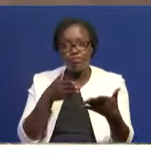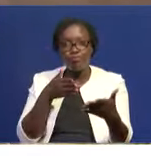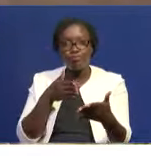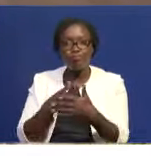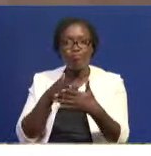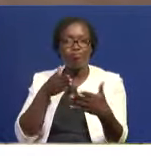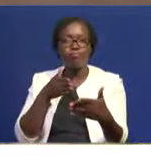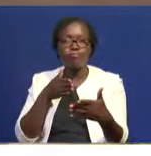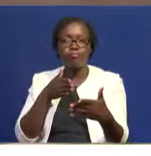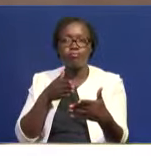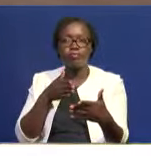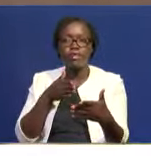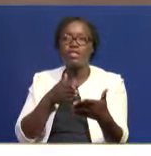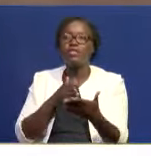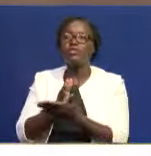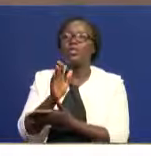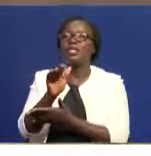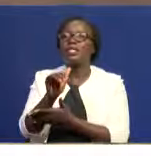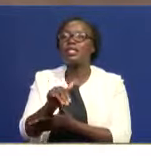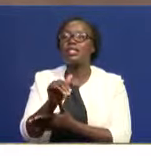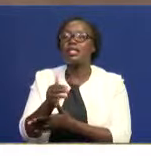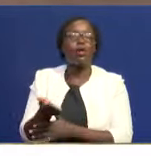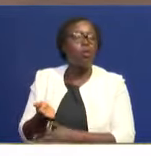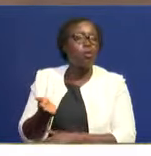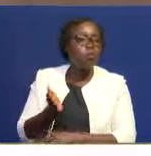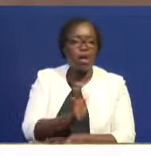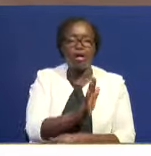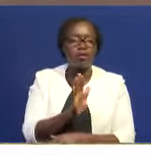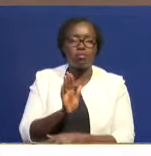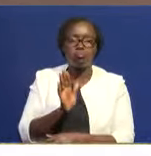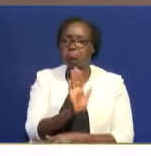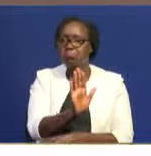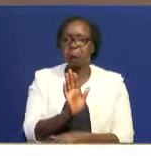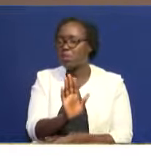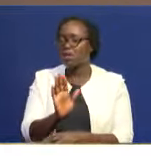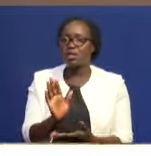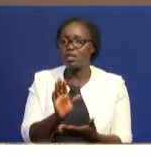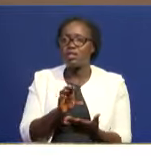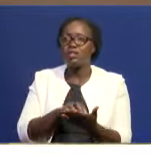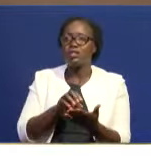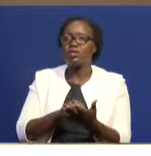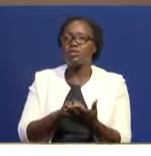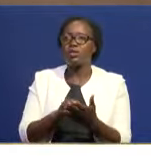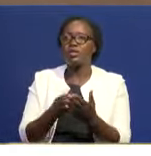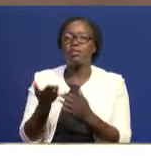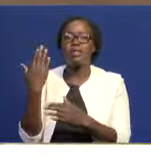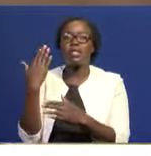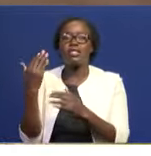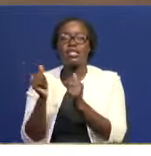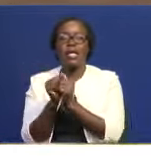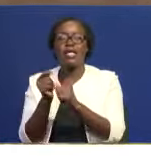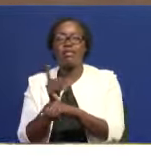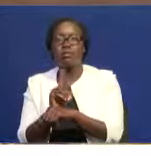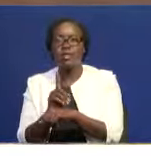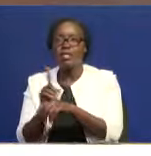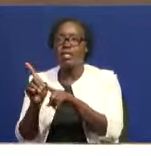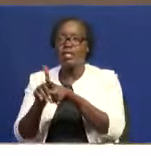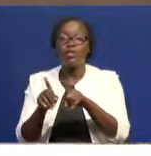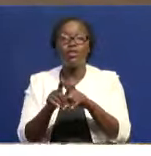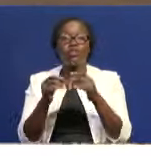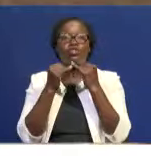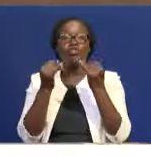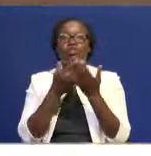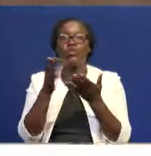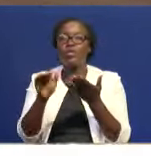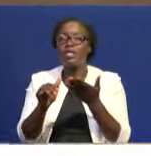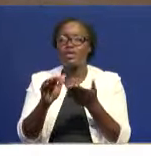this particular area and ensuring they go back. This has been the situation for the last 10 minutes or so. Khalid, we can also inform you that